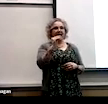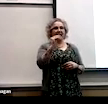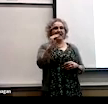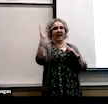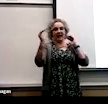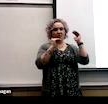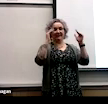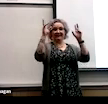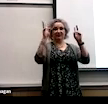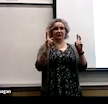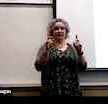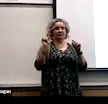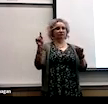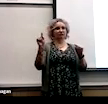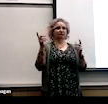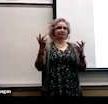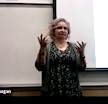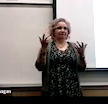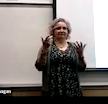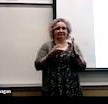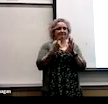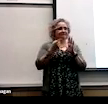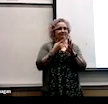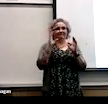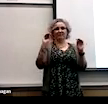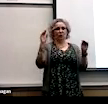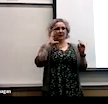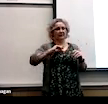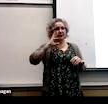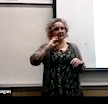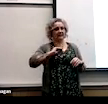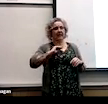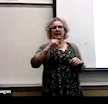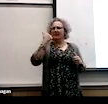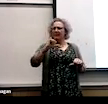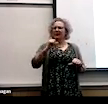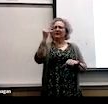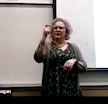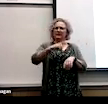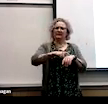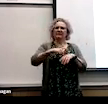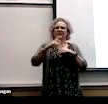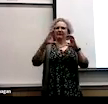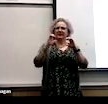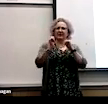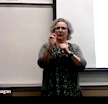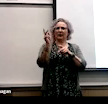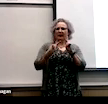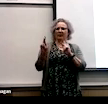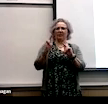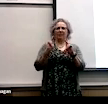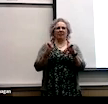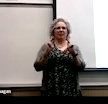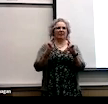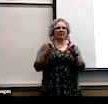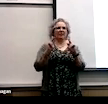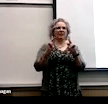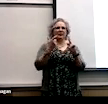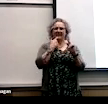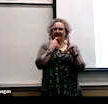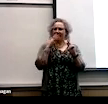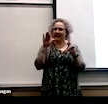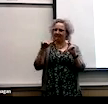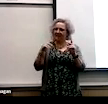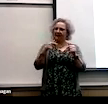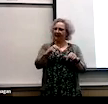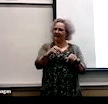barrier. And so things that have come up, and I remember having conversations about this as well, about when is it time for patients to leave the teen spina bifida